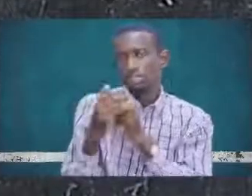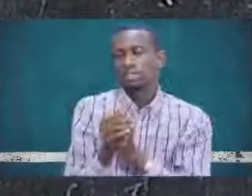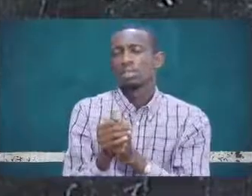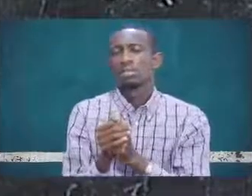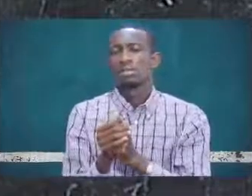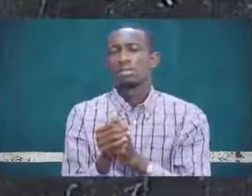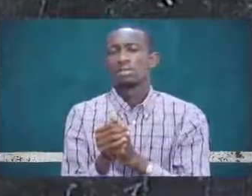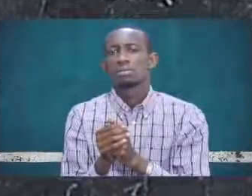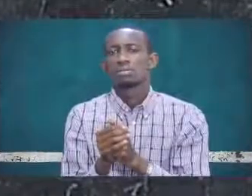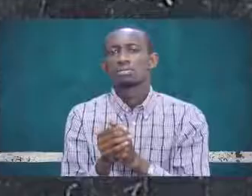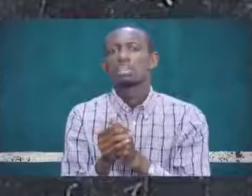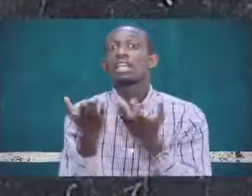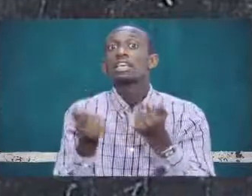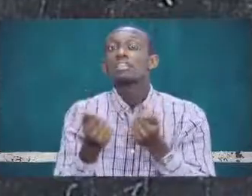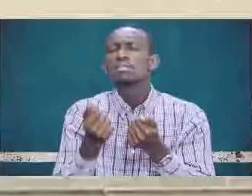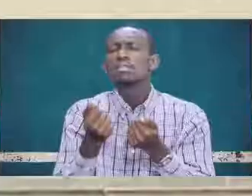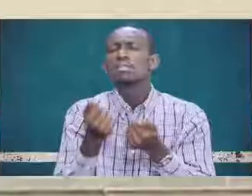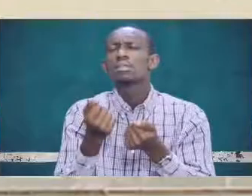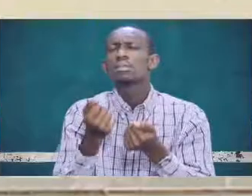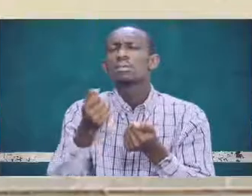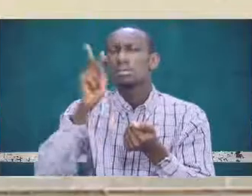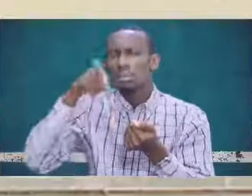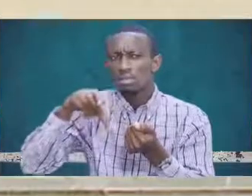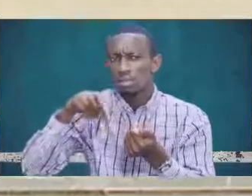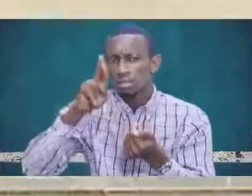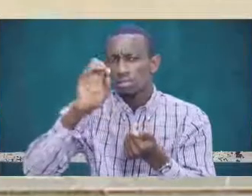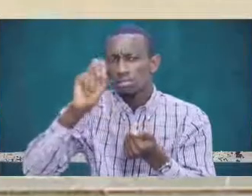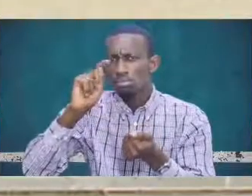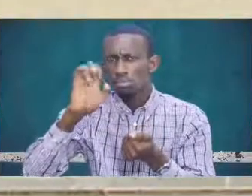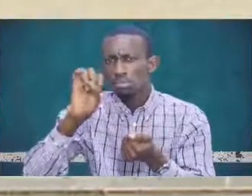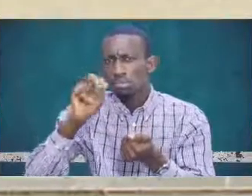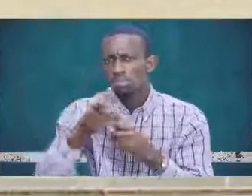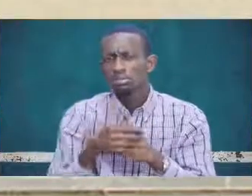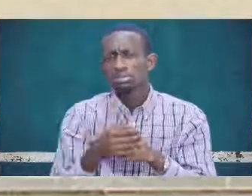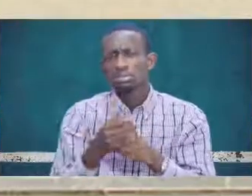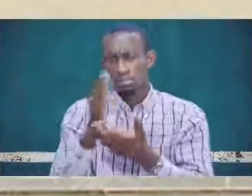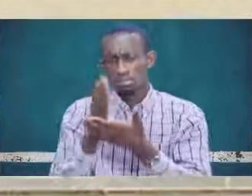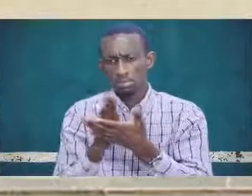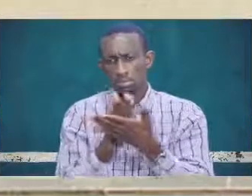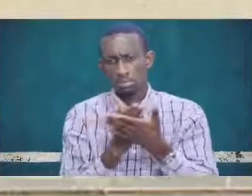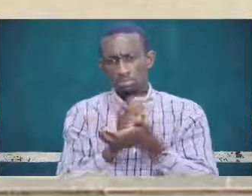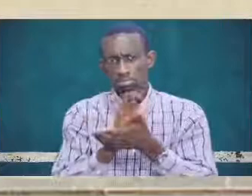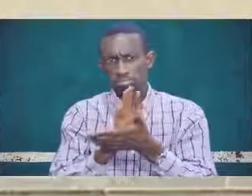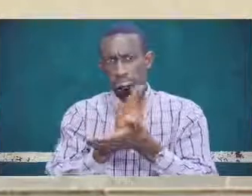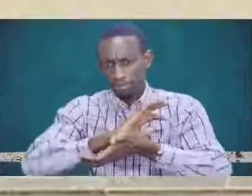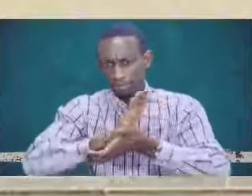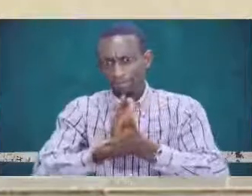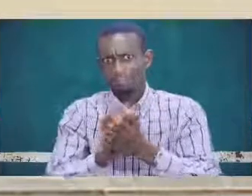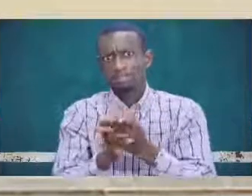on protein by converting proteins into peptides. You can say